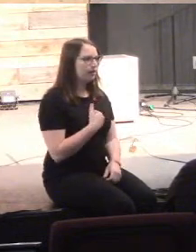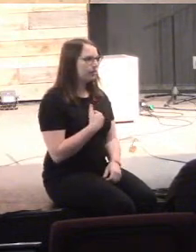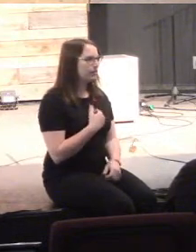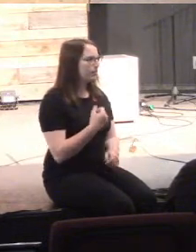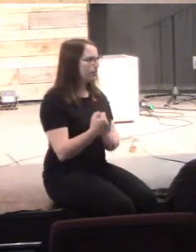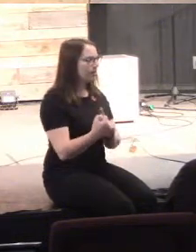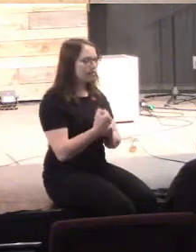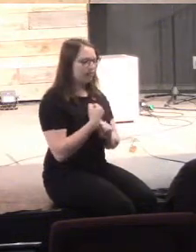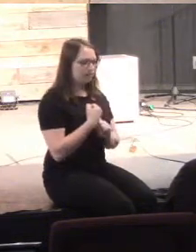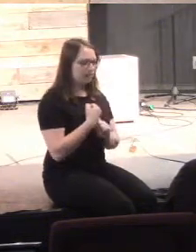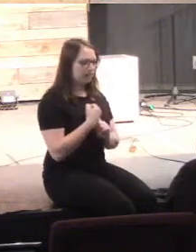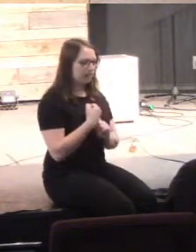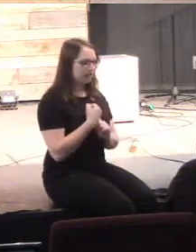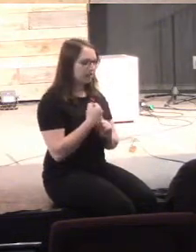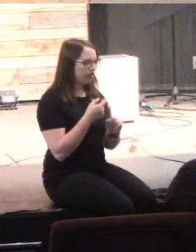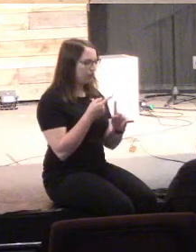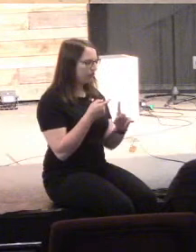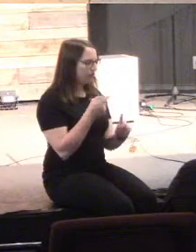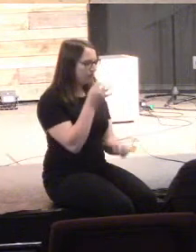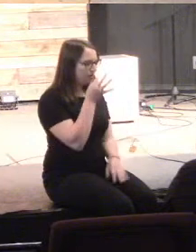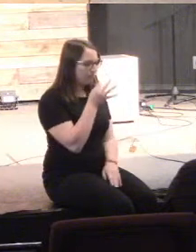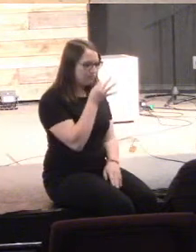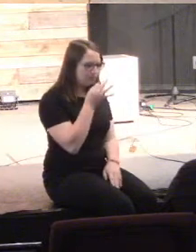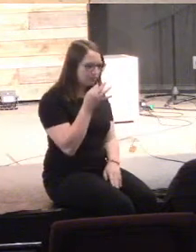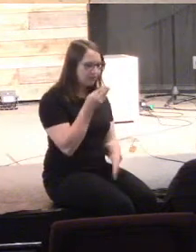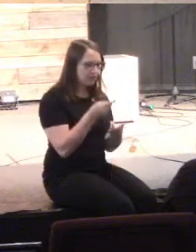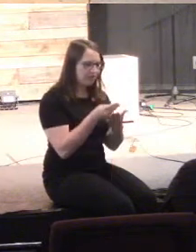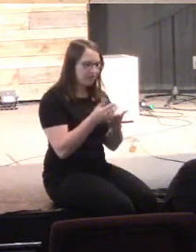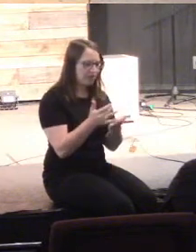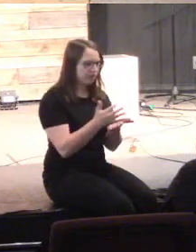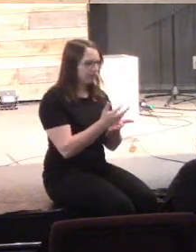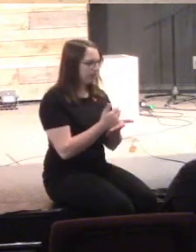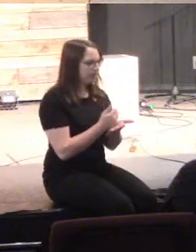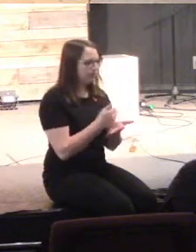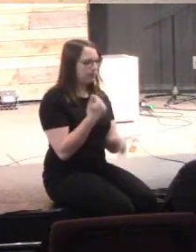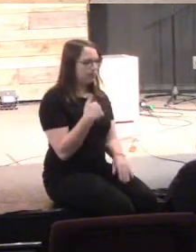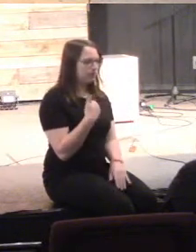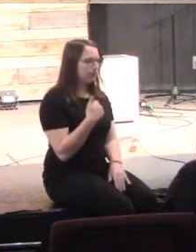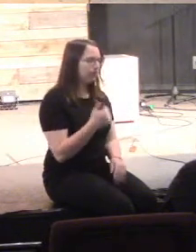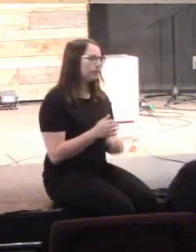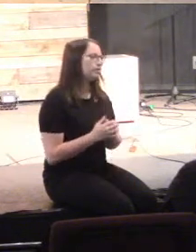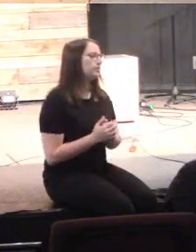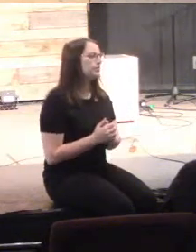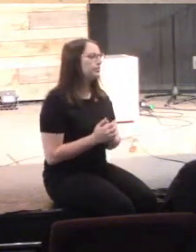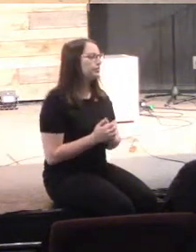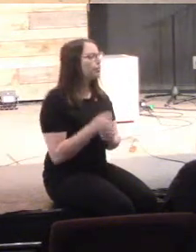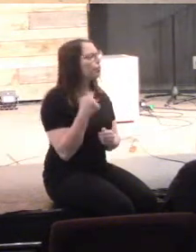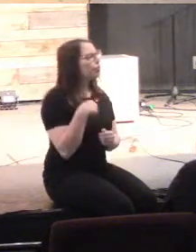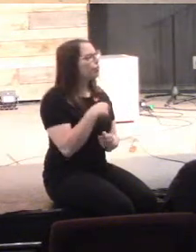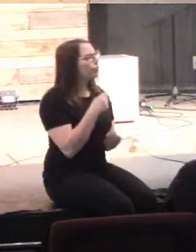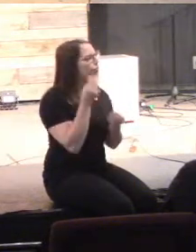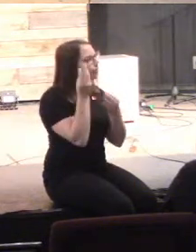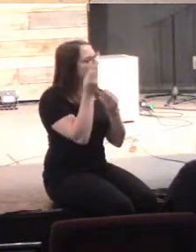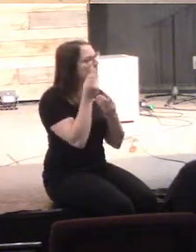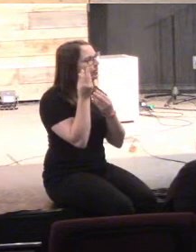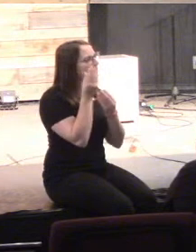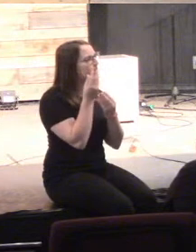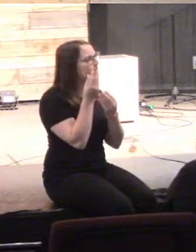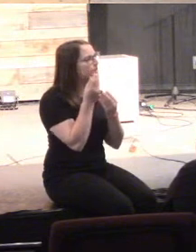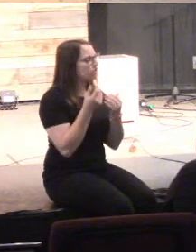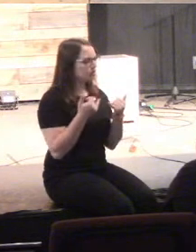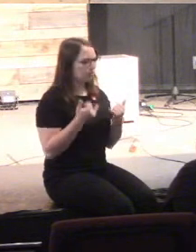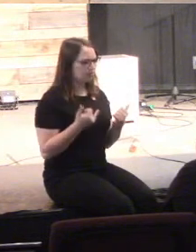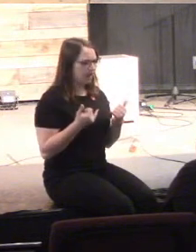communion and by the offering. But as we kind of think, okay, so what do we do with everything that